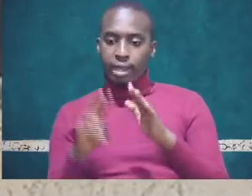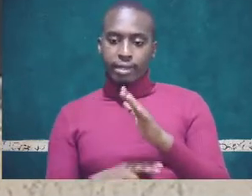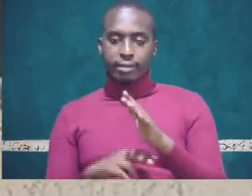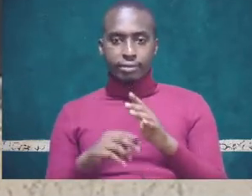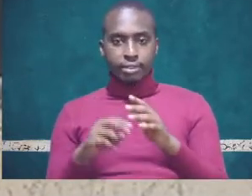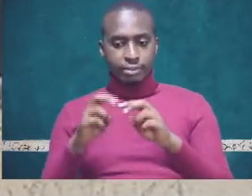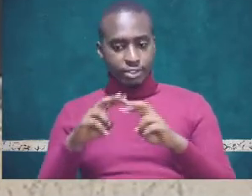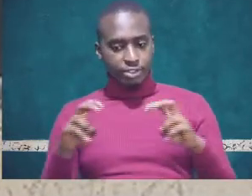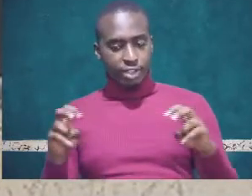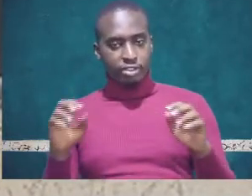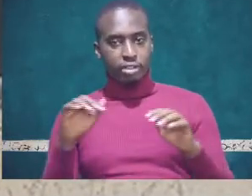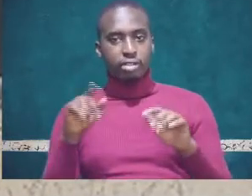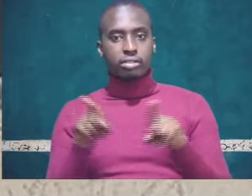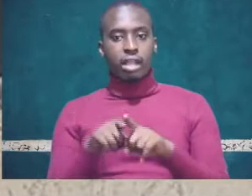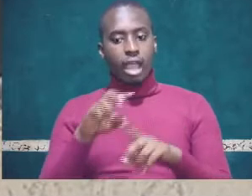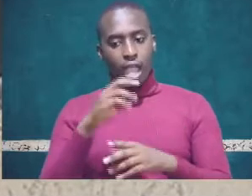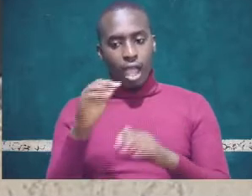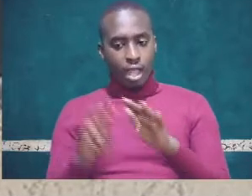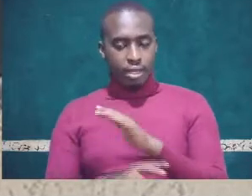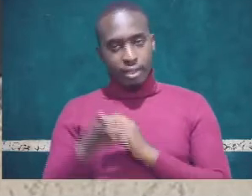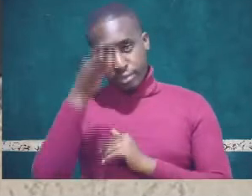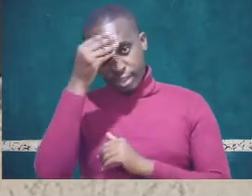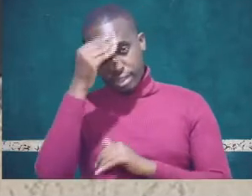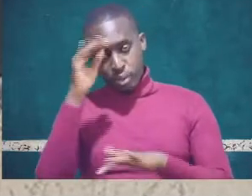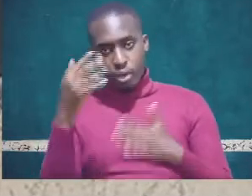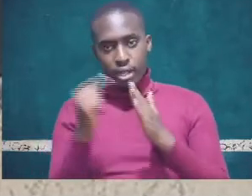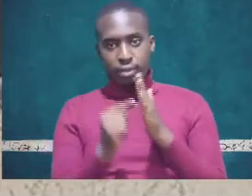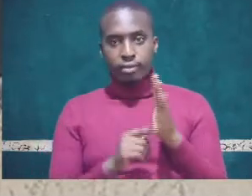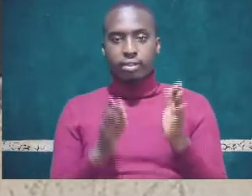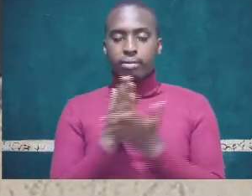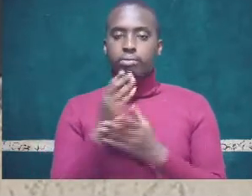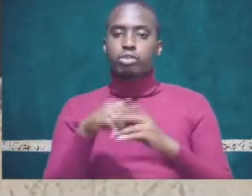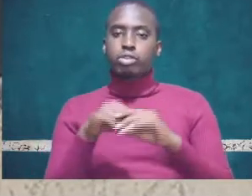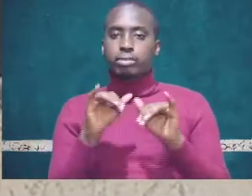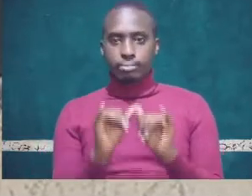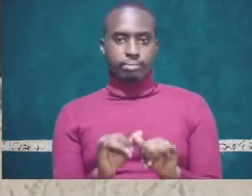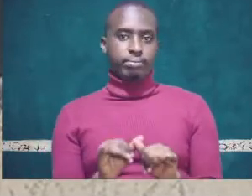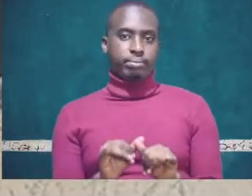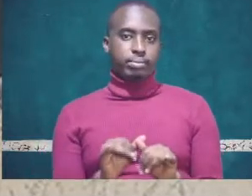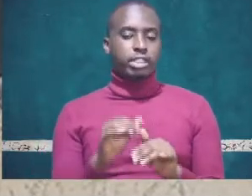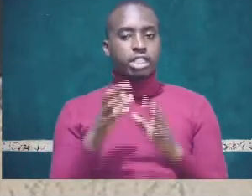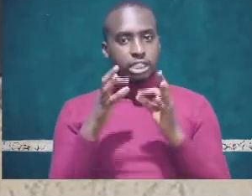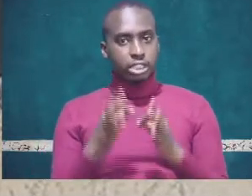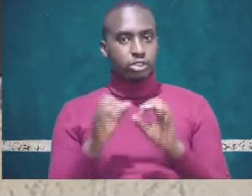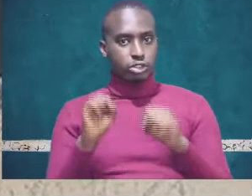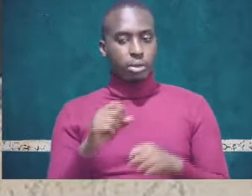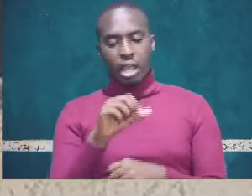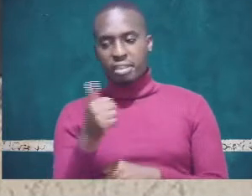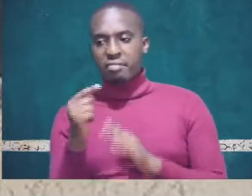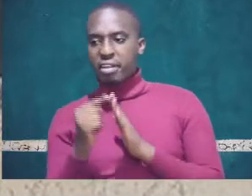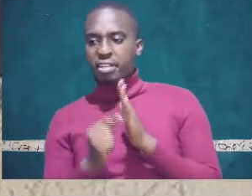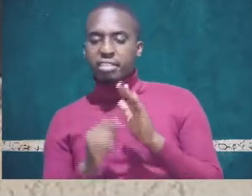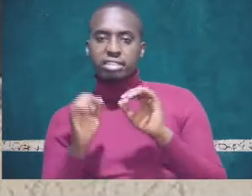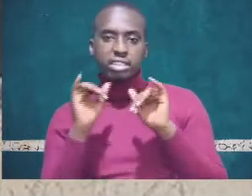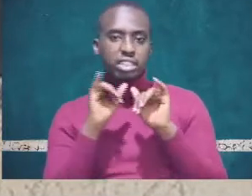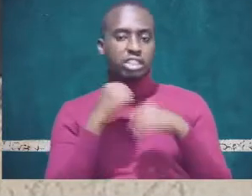is under study, while other factors are kept constant. So what could be those other factors that are